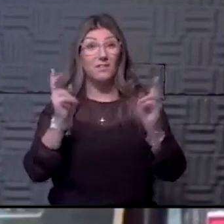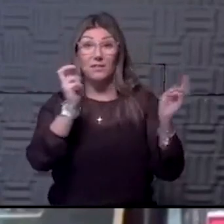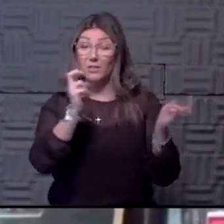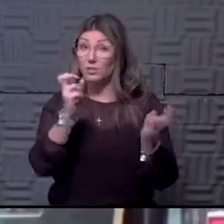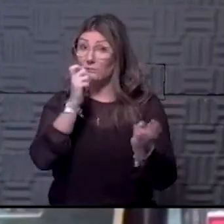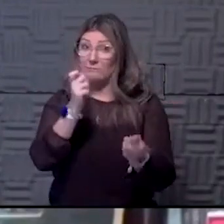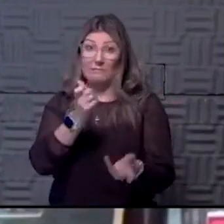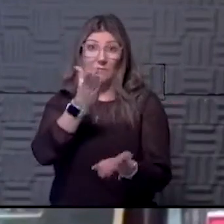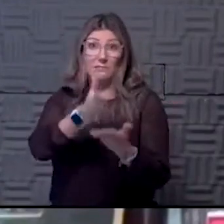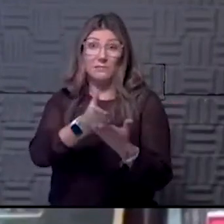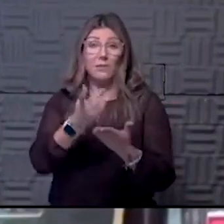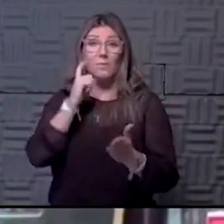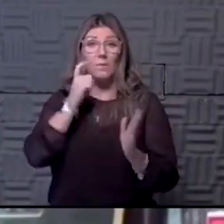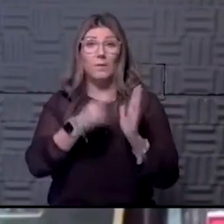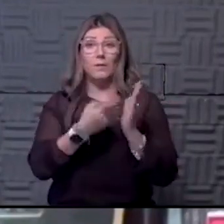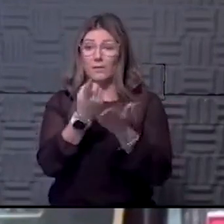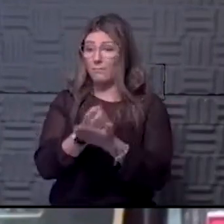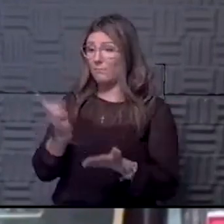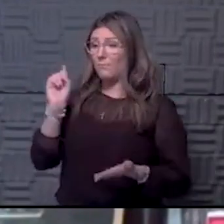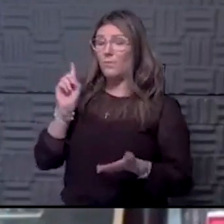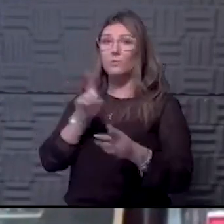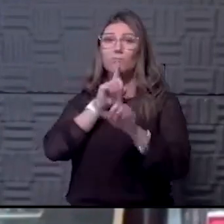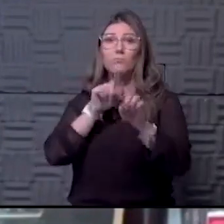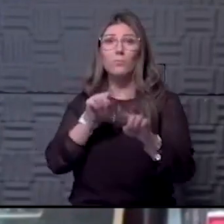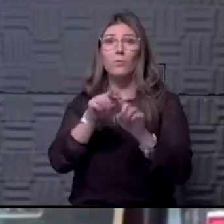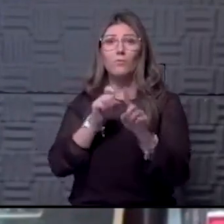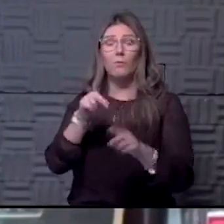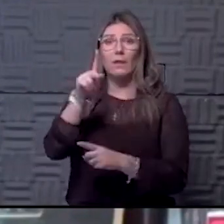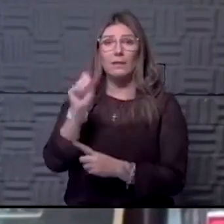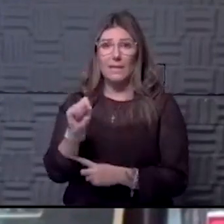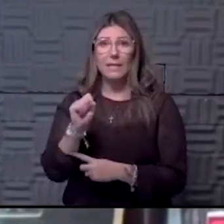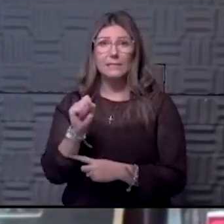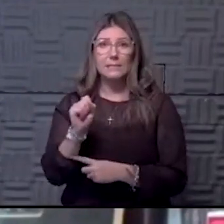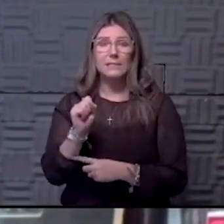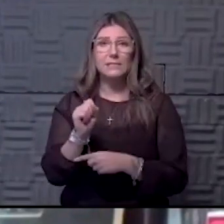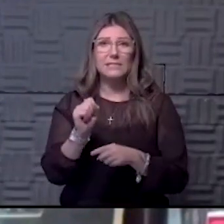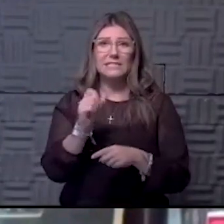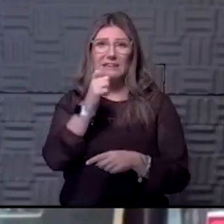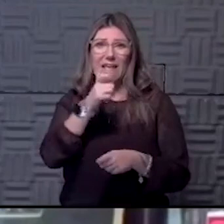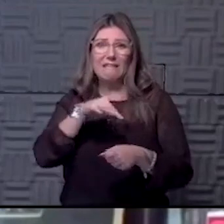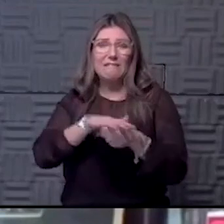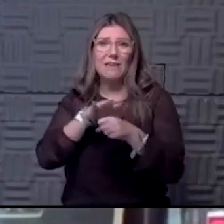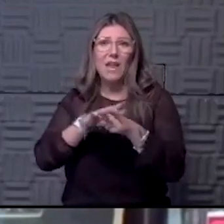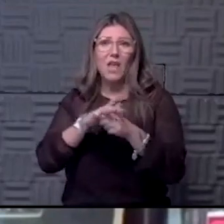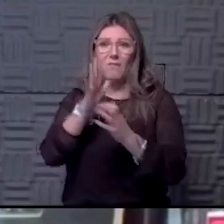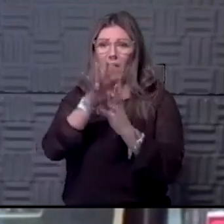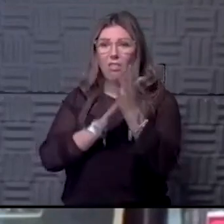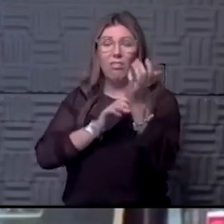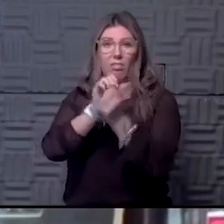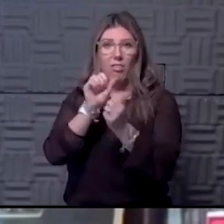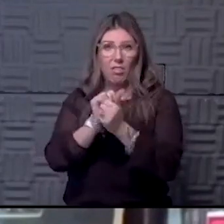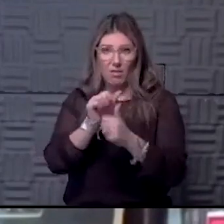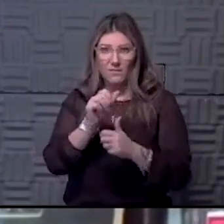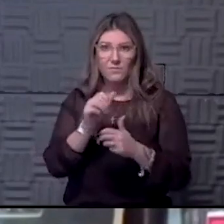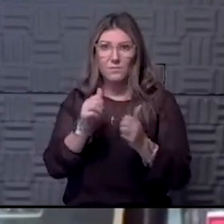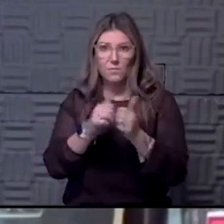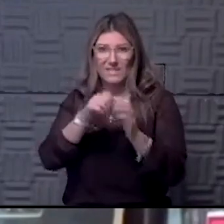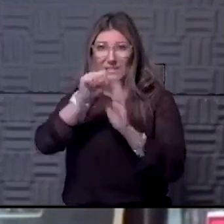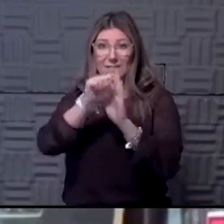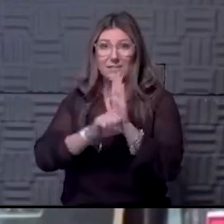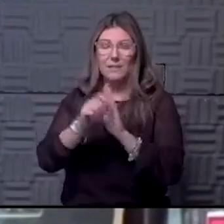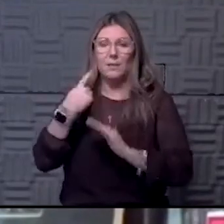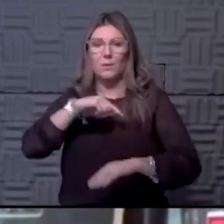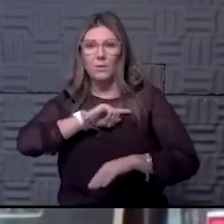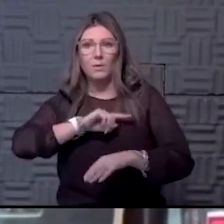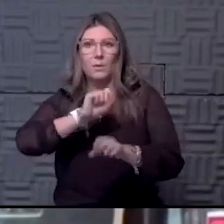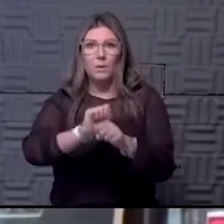We recognized last week from a report from Kansas that there's a shortage of gloves in our state. We went to work making certain